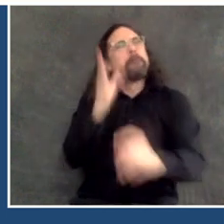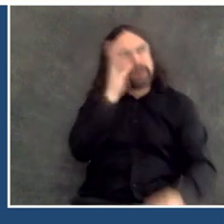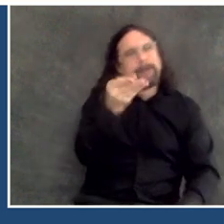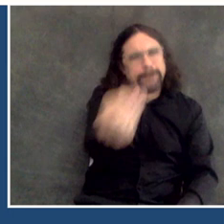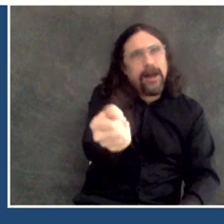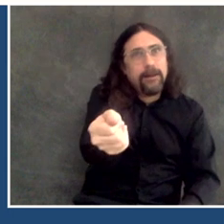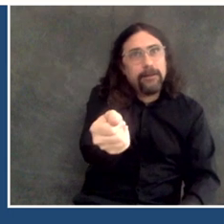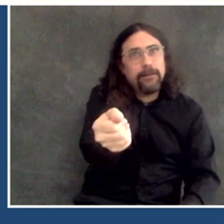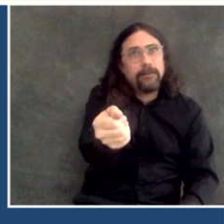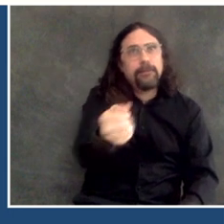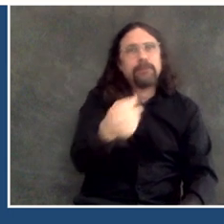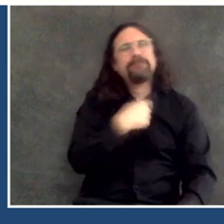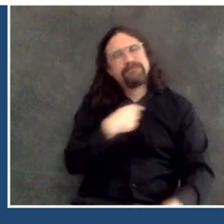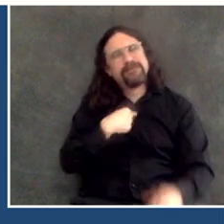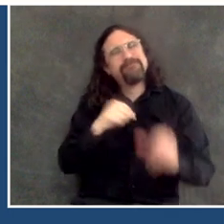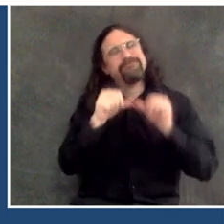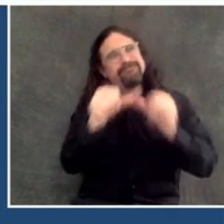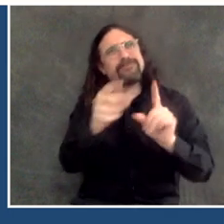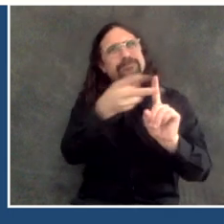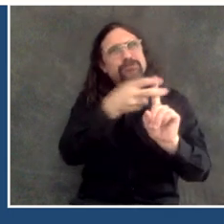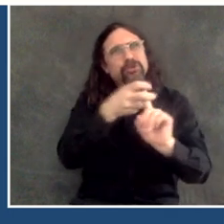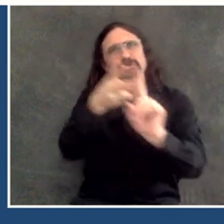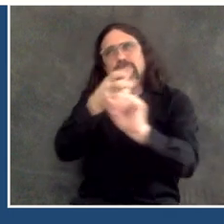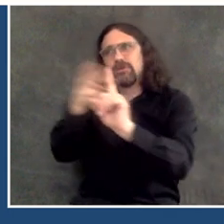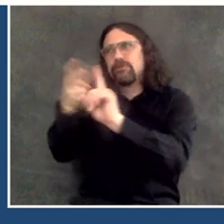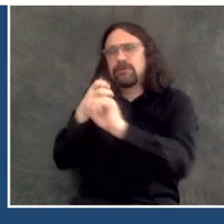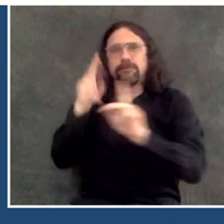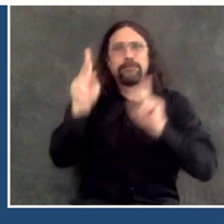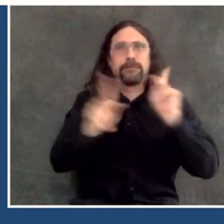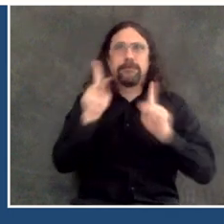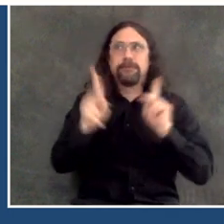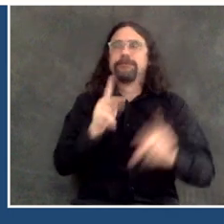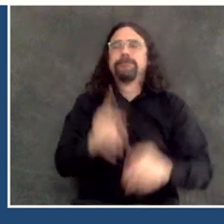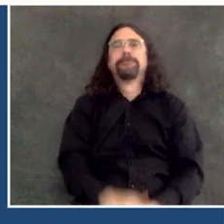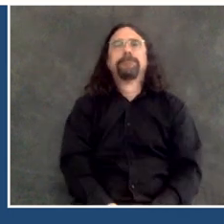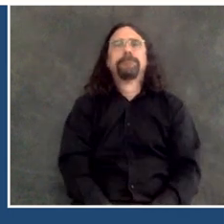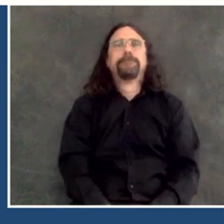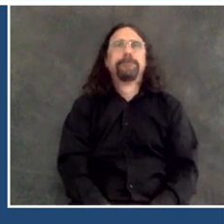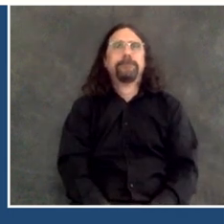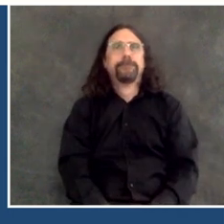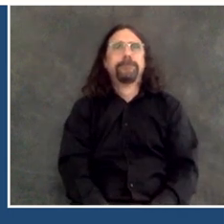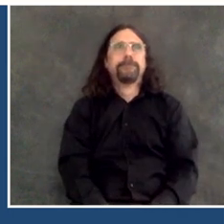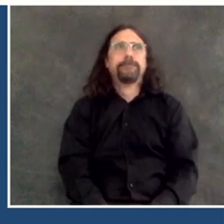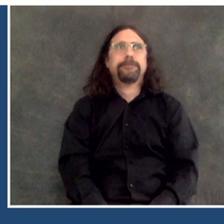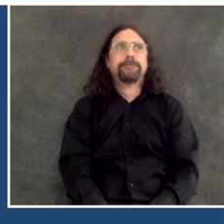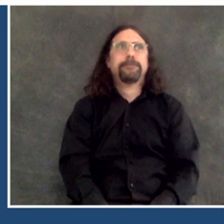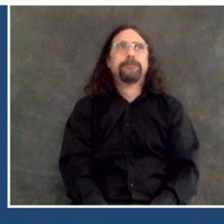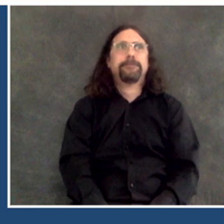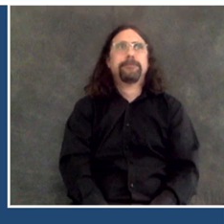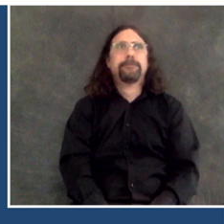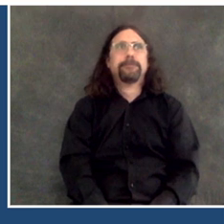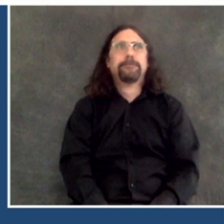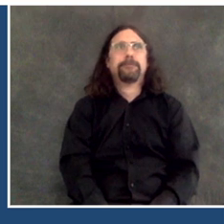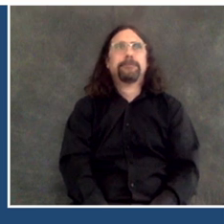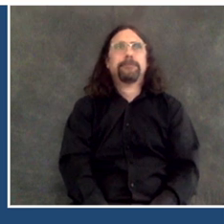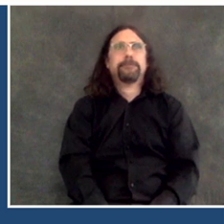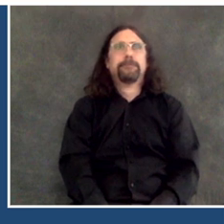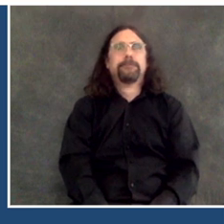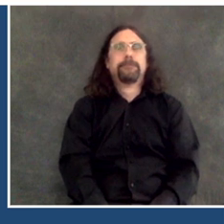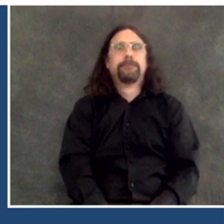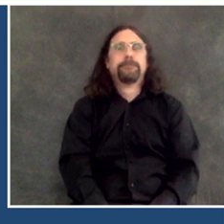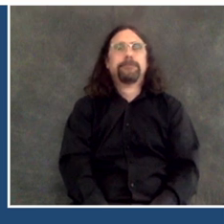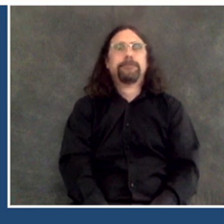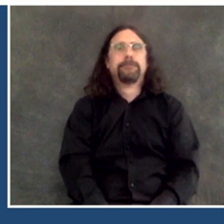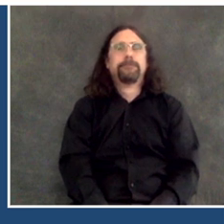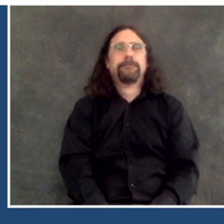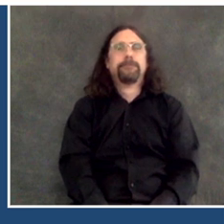this is not what will get us through this crisis here in New York City, nor any place else in the country. Again, we're in the middle of